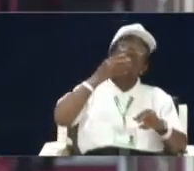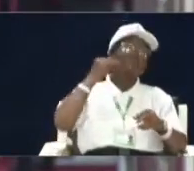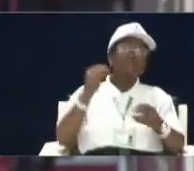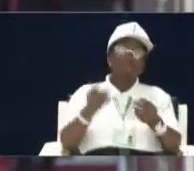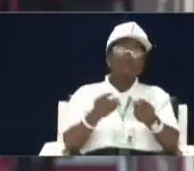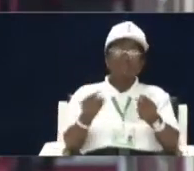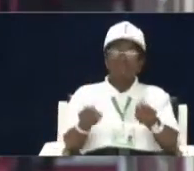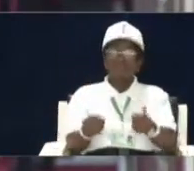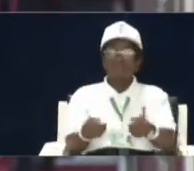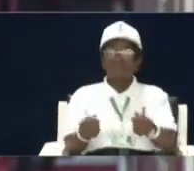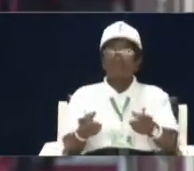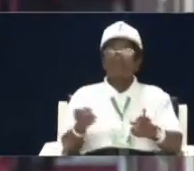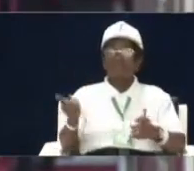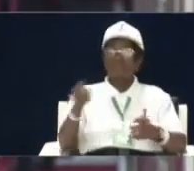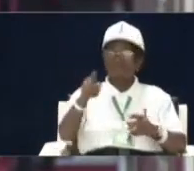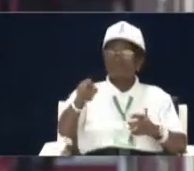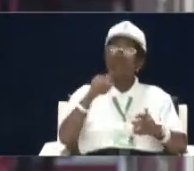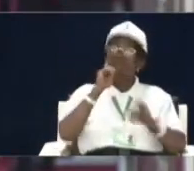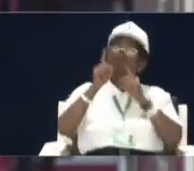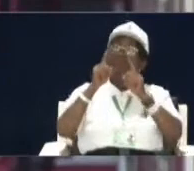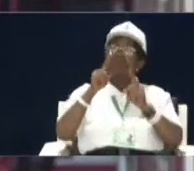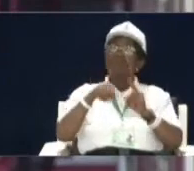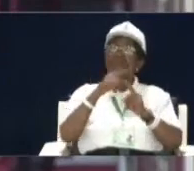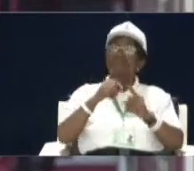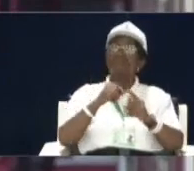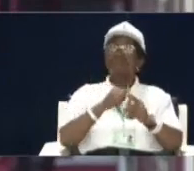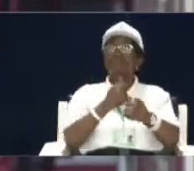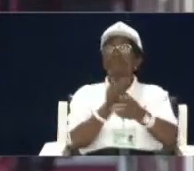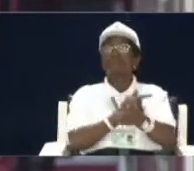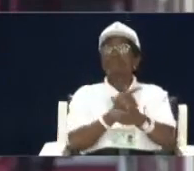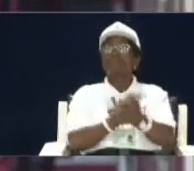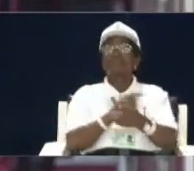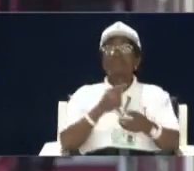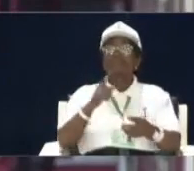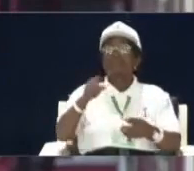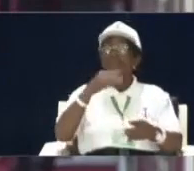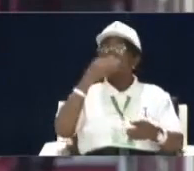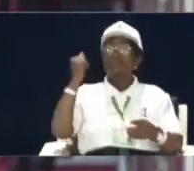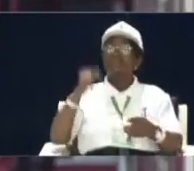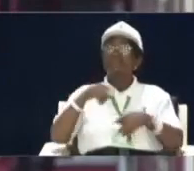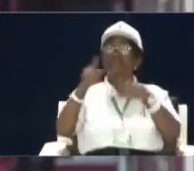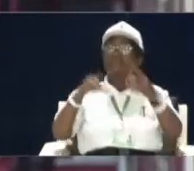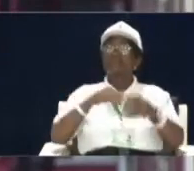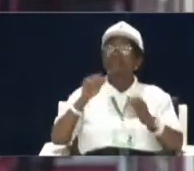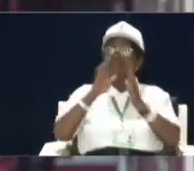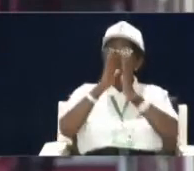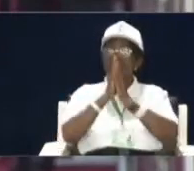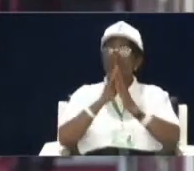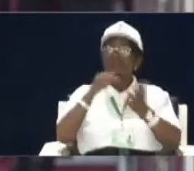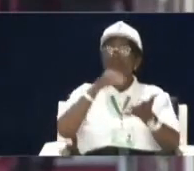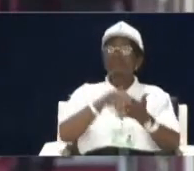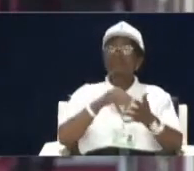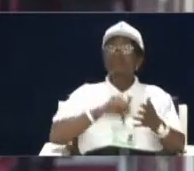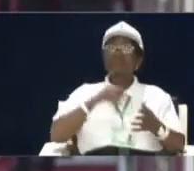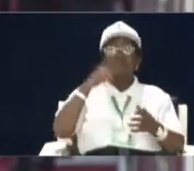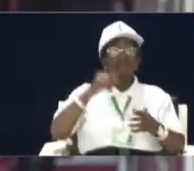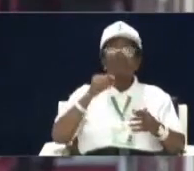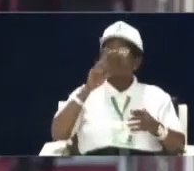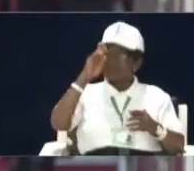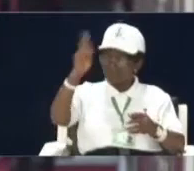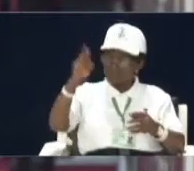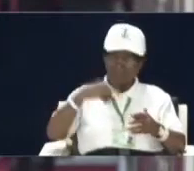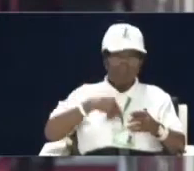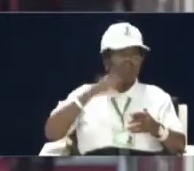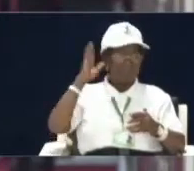Ghana. We better go and pray again. He said, "Sir, I'm not going back to pray.